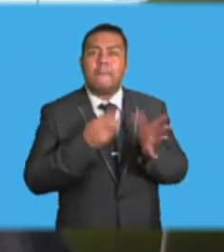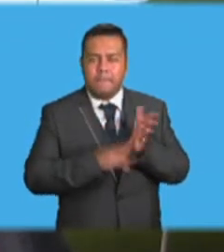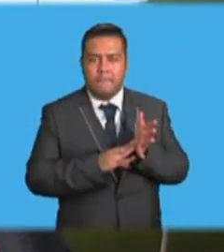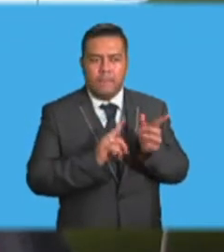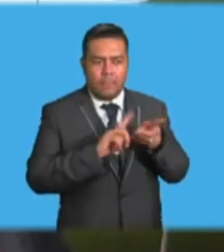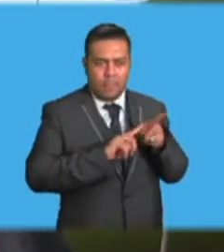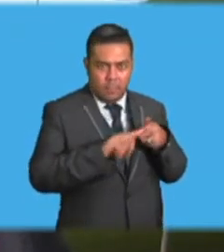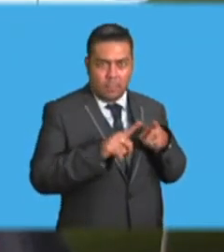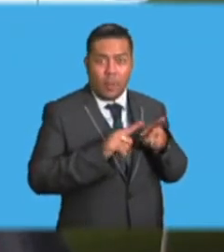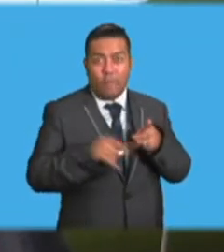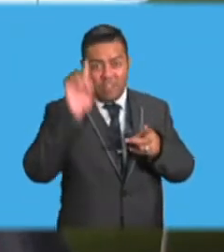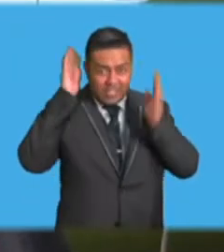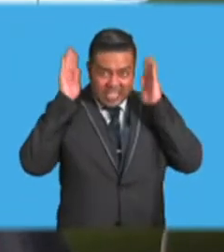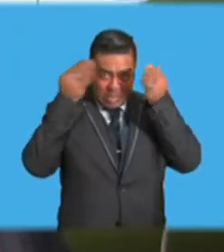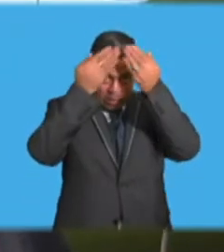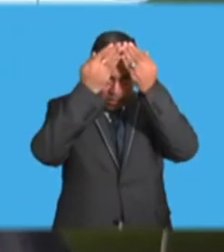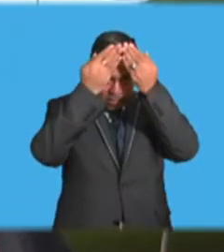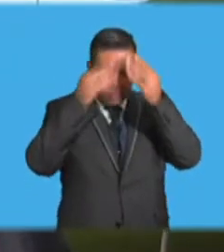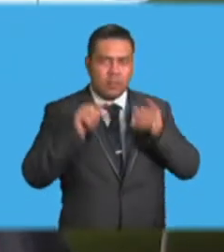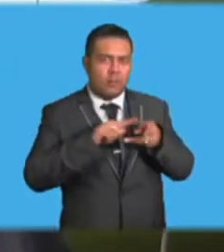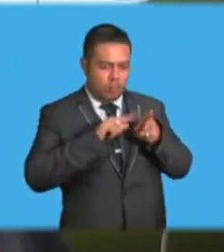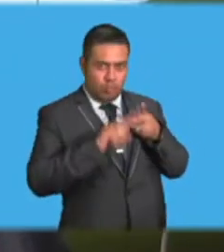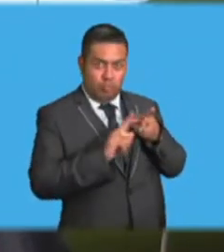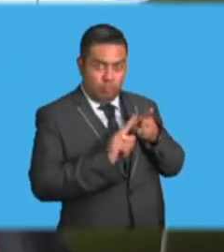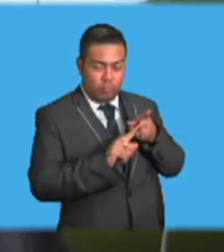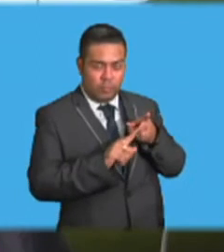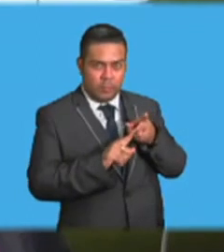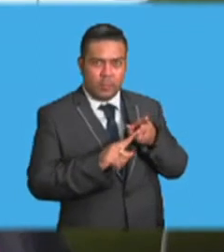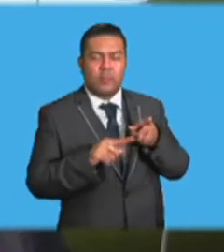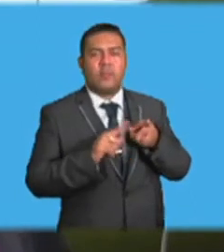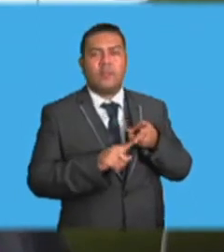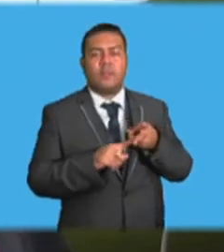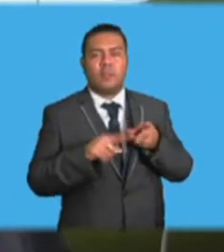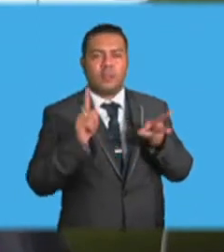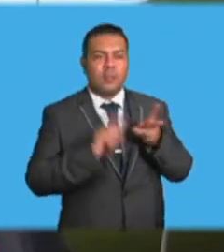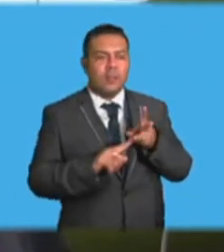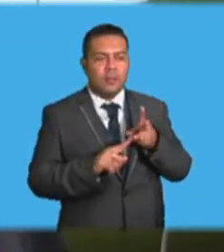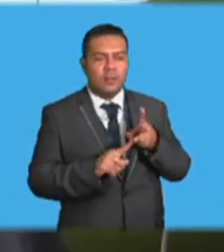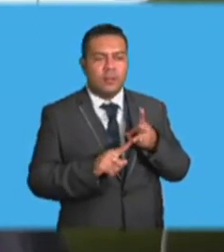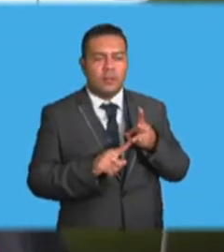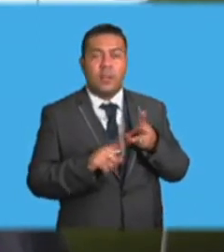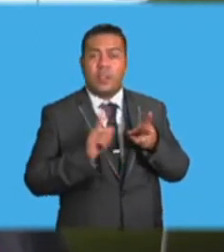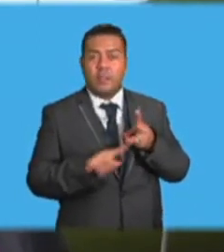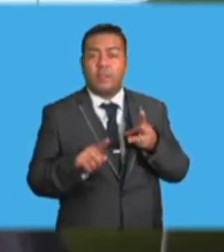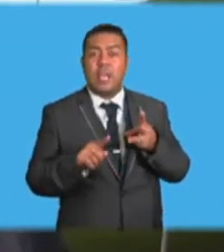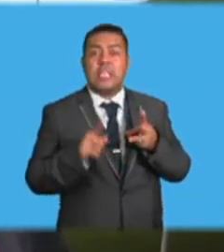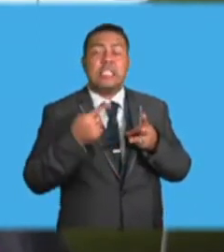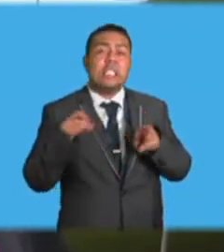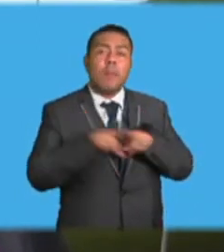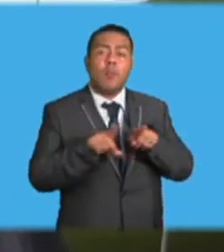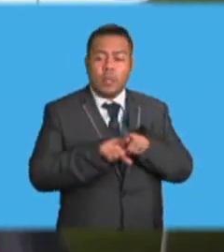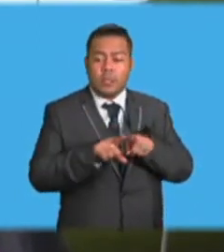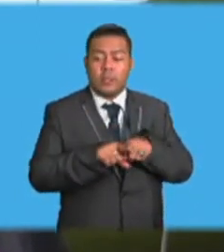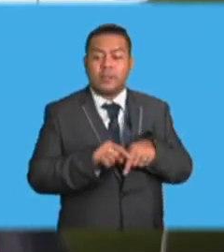Fiji, Sikh Gurdwara Pravadak Committee, Arya Pratinidhi Sabha Fiji, Gujarat Samaj,